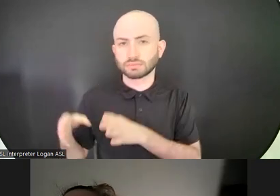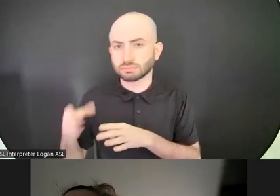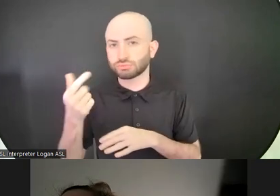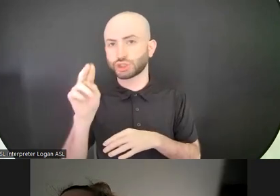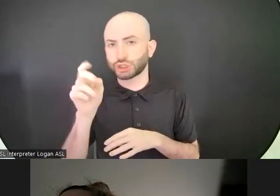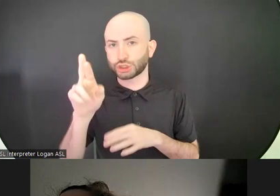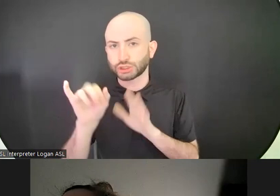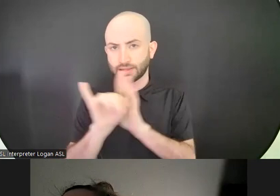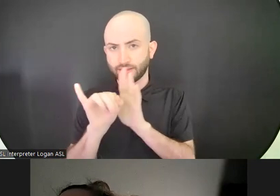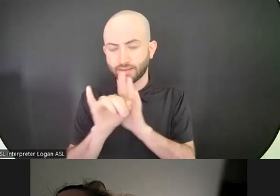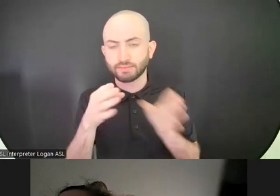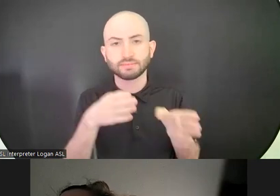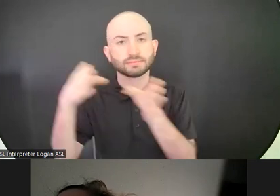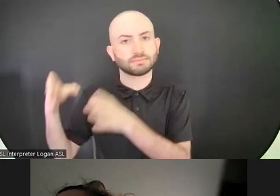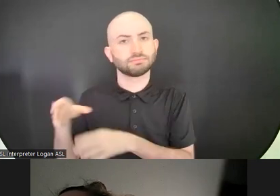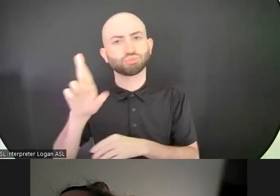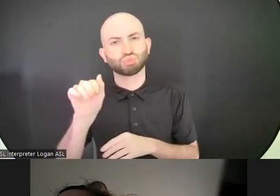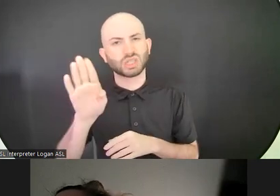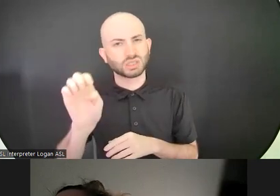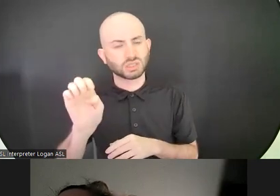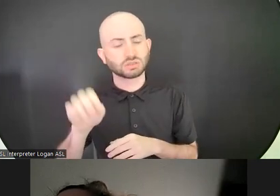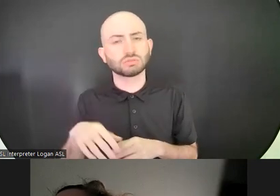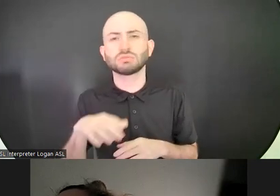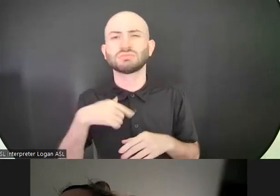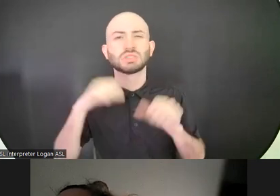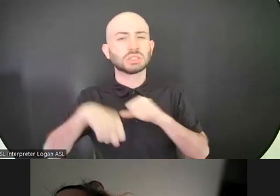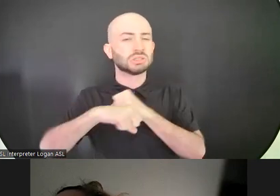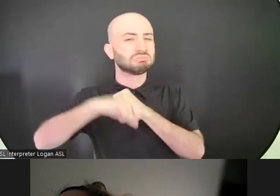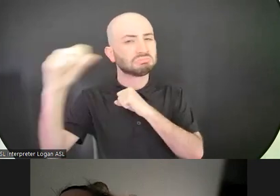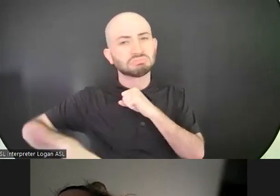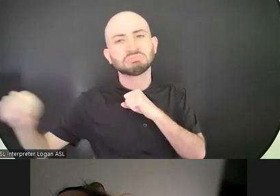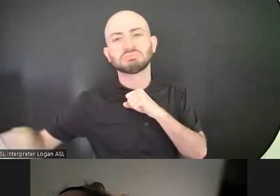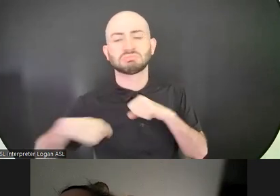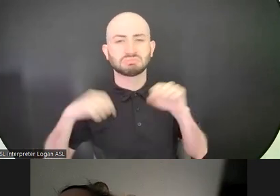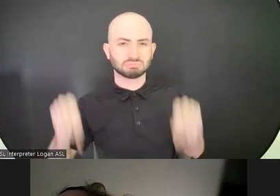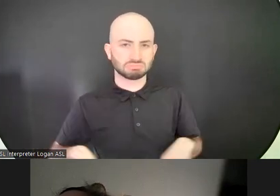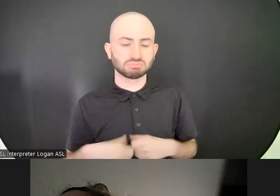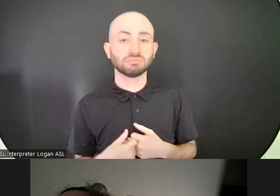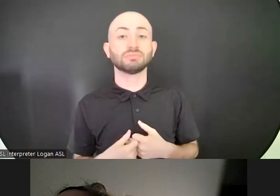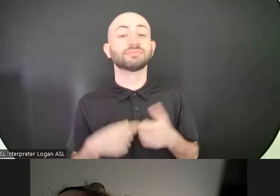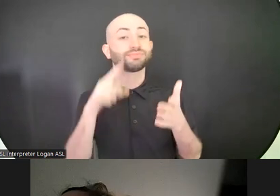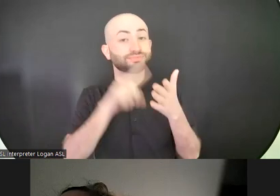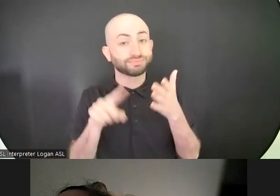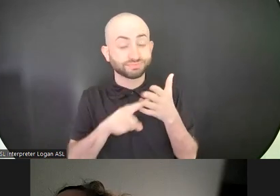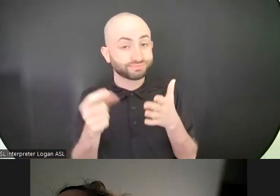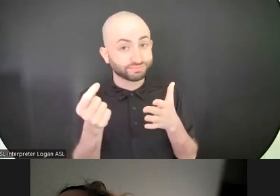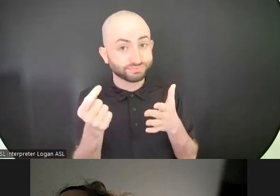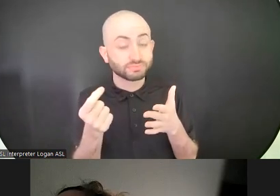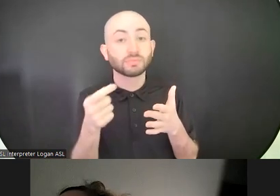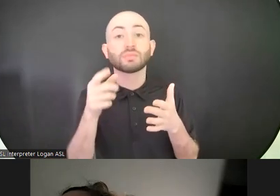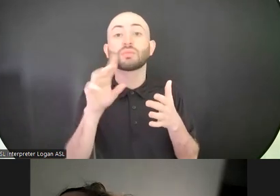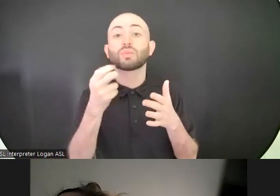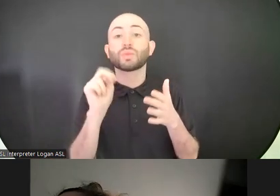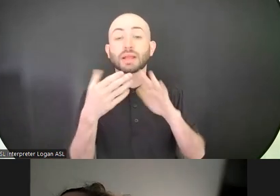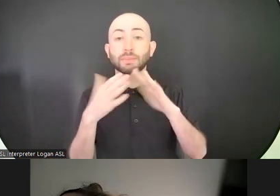those of different races and i can go on and on research has found that when communities are raised up and